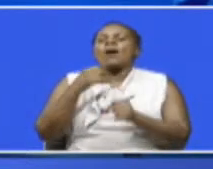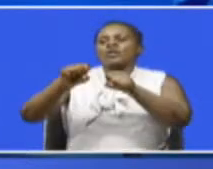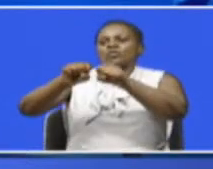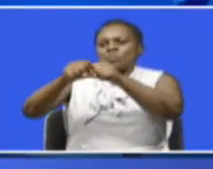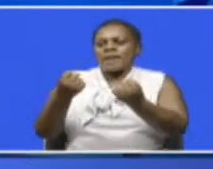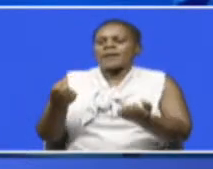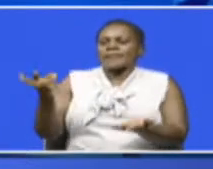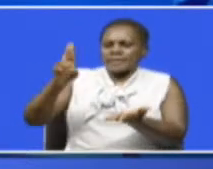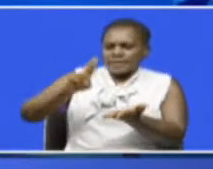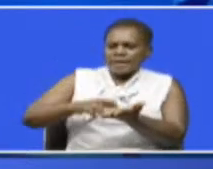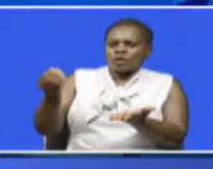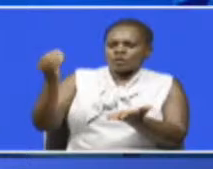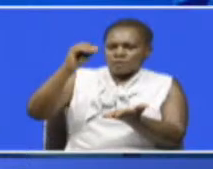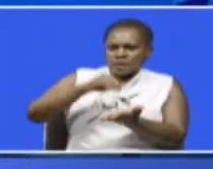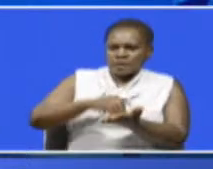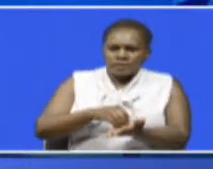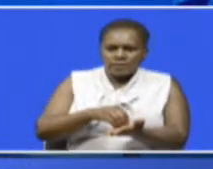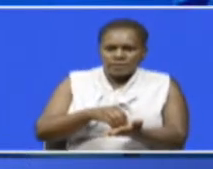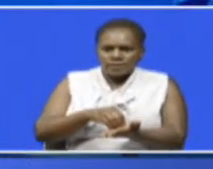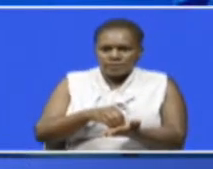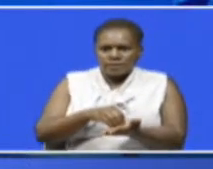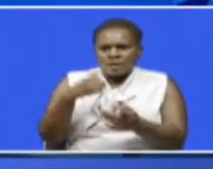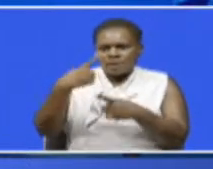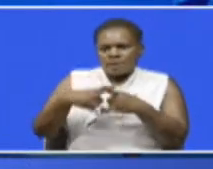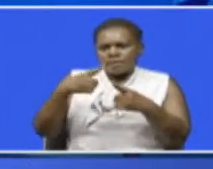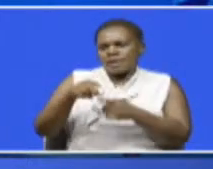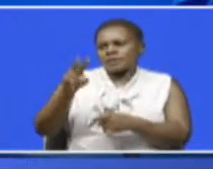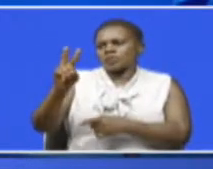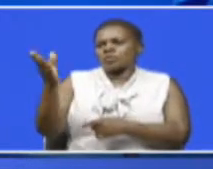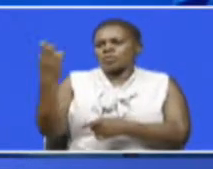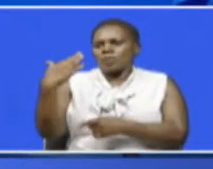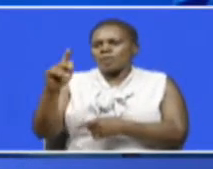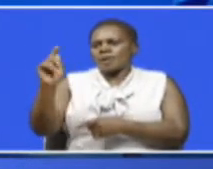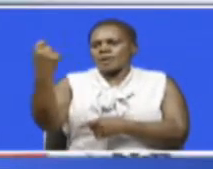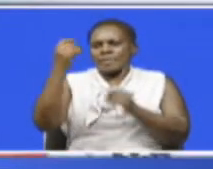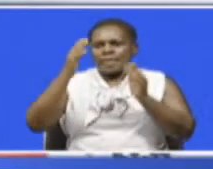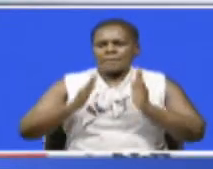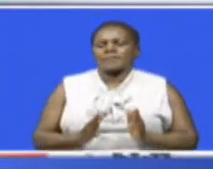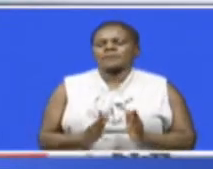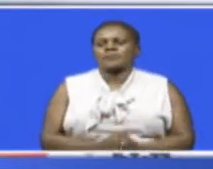break the record that was set 15 years ago by Kenenisa Bekele.